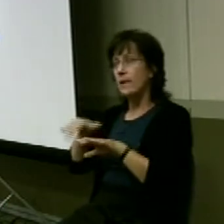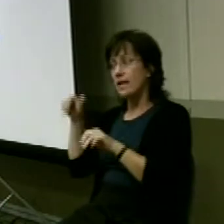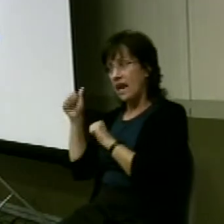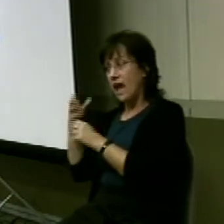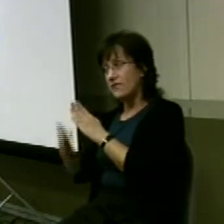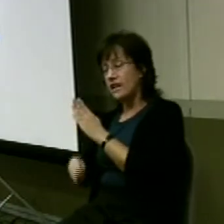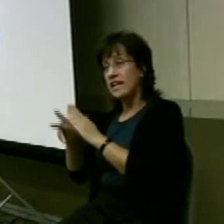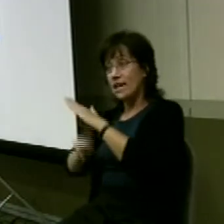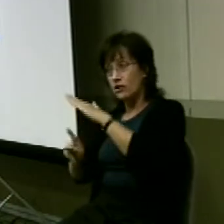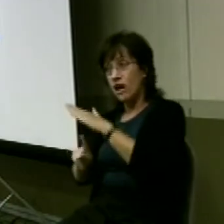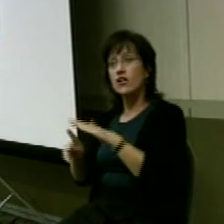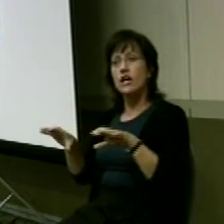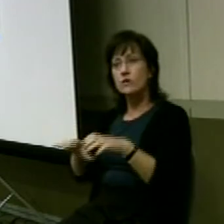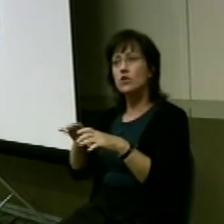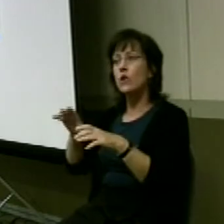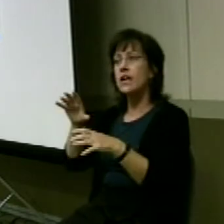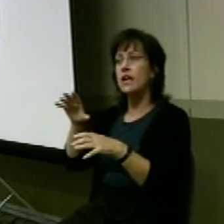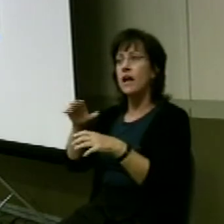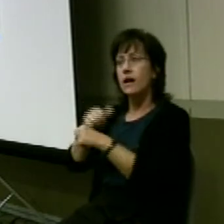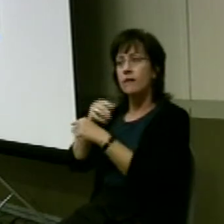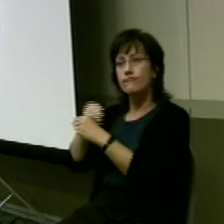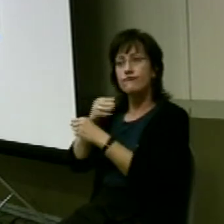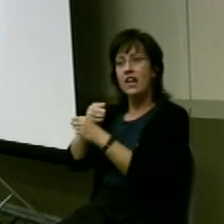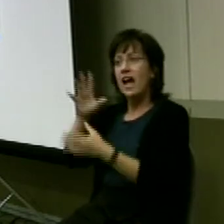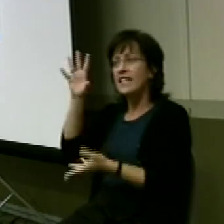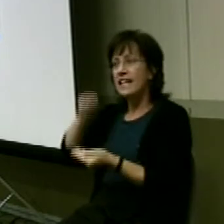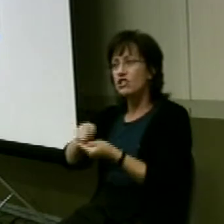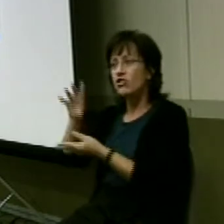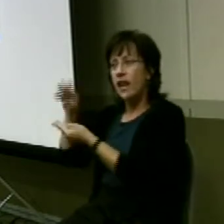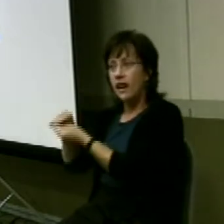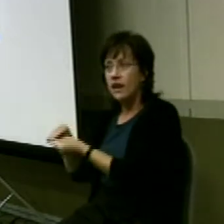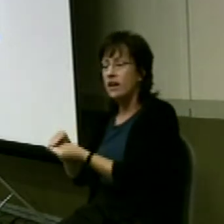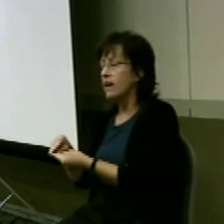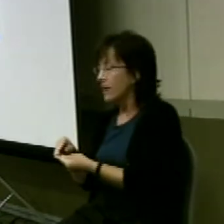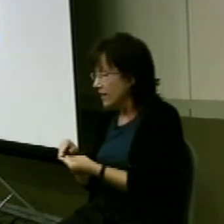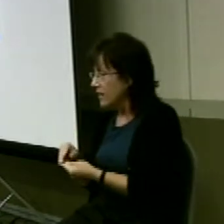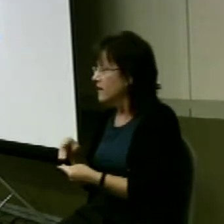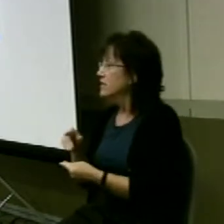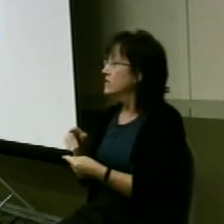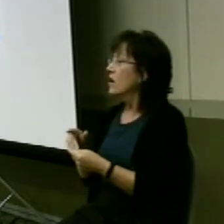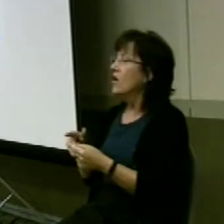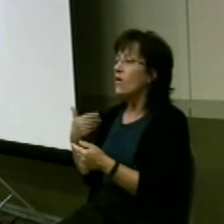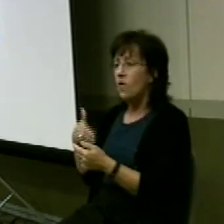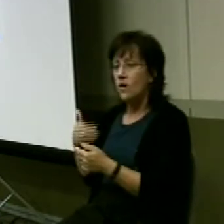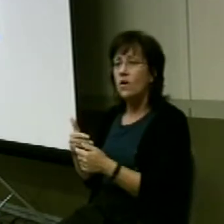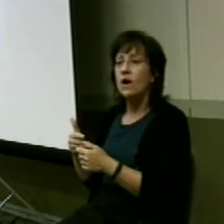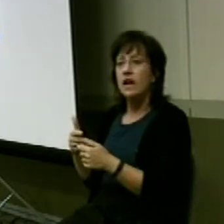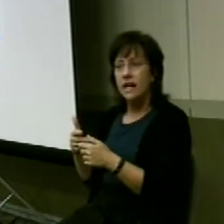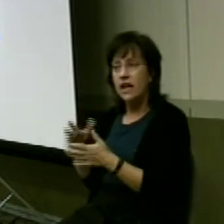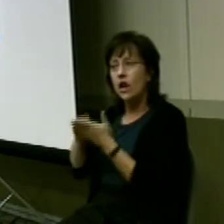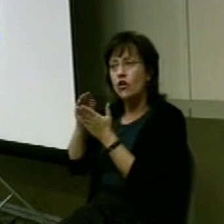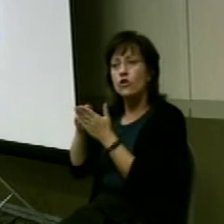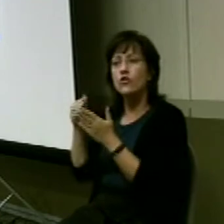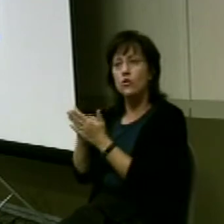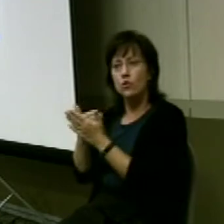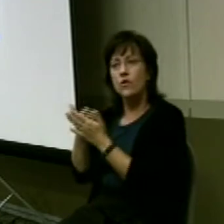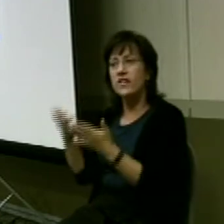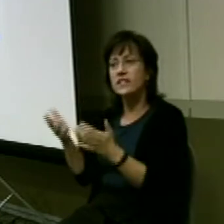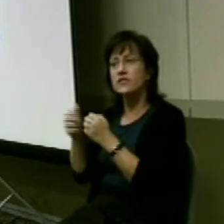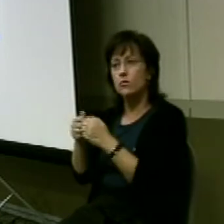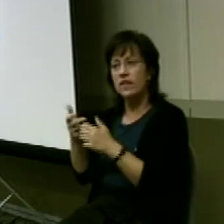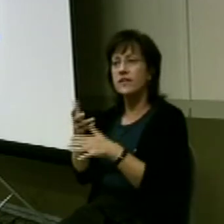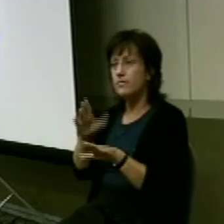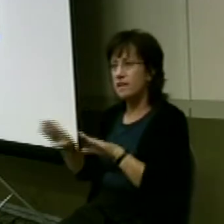was doing addition by the time he left kindergarten. So he made a lot of gains with all of his behaviors.